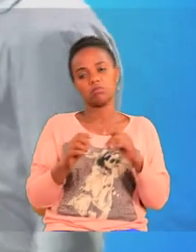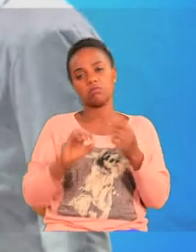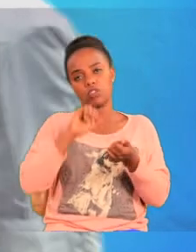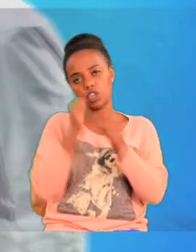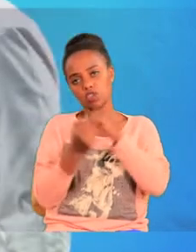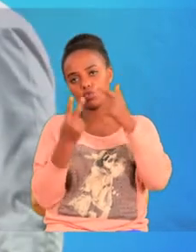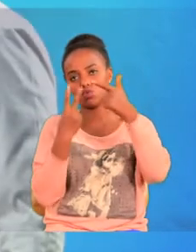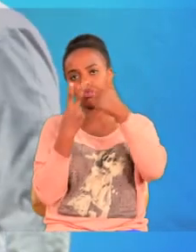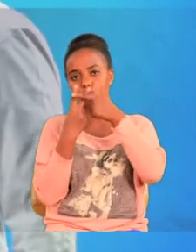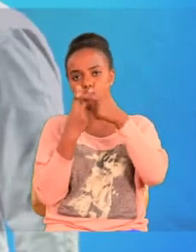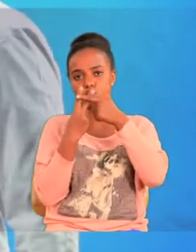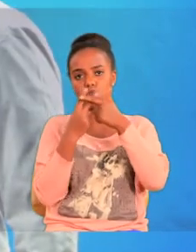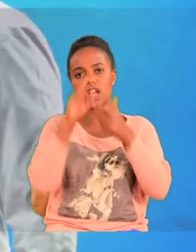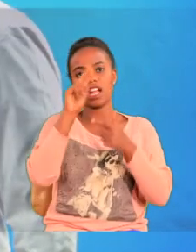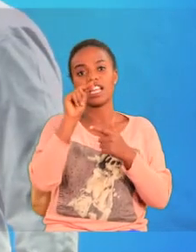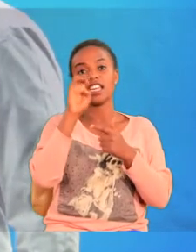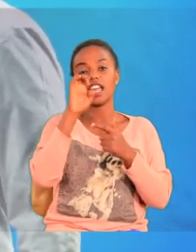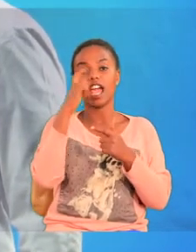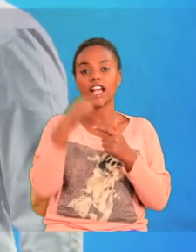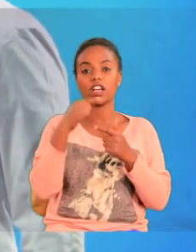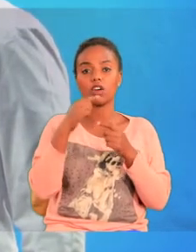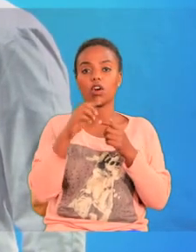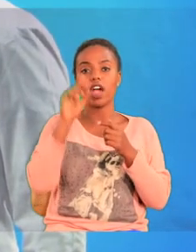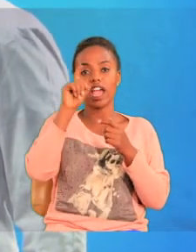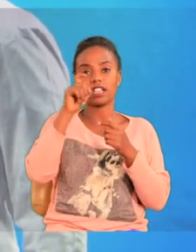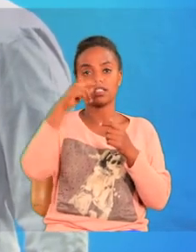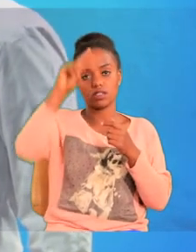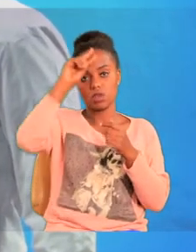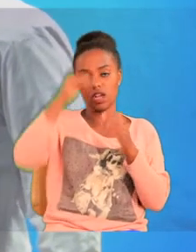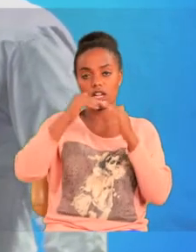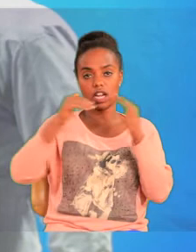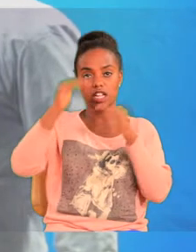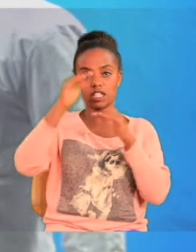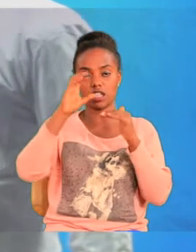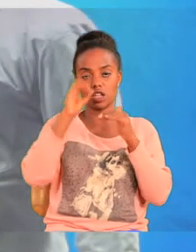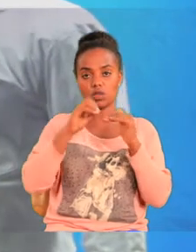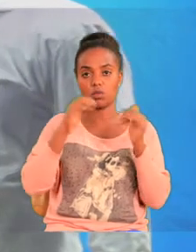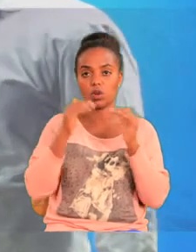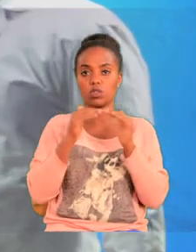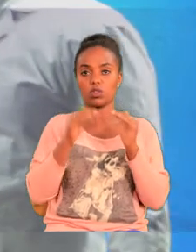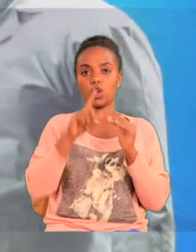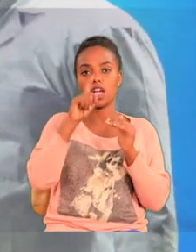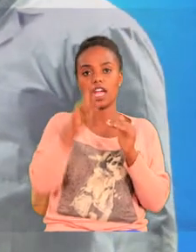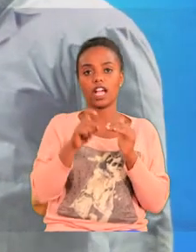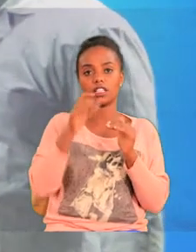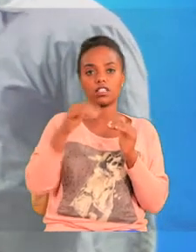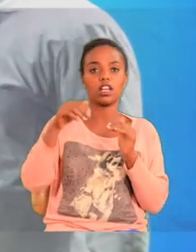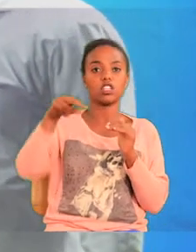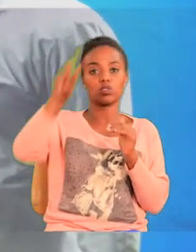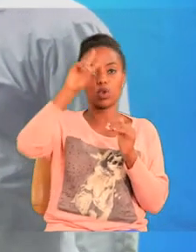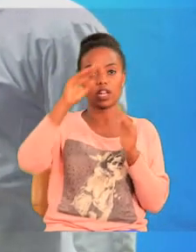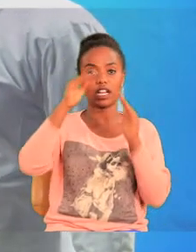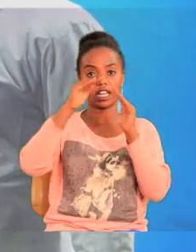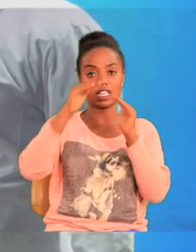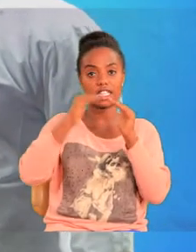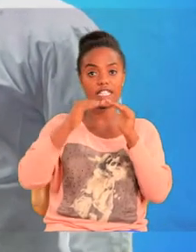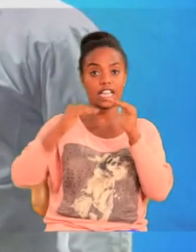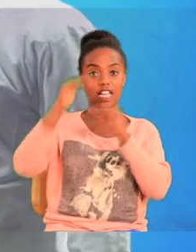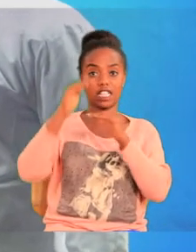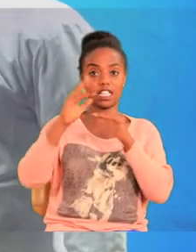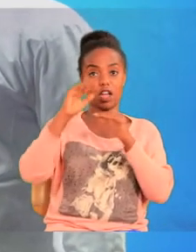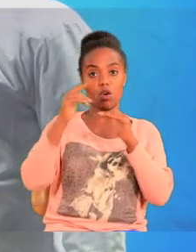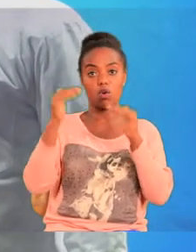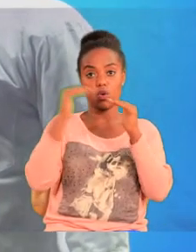And the negation of this one, x squared less than 0, is this x squared greater than or equal to 0. The negation of less